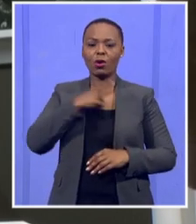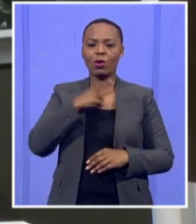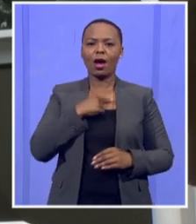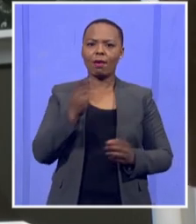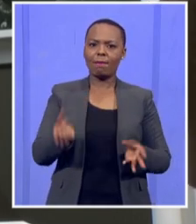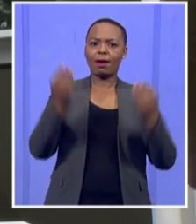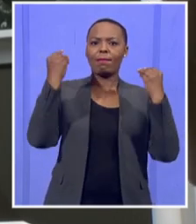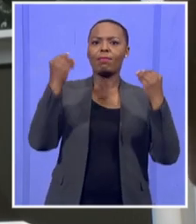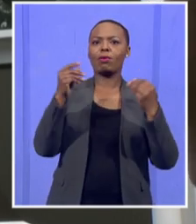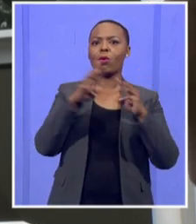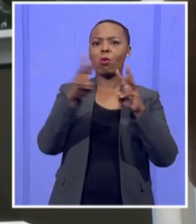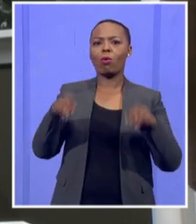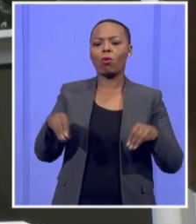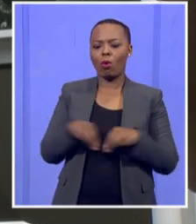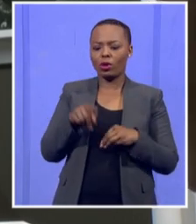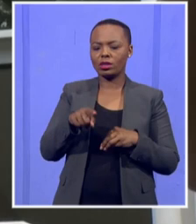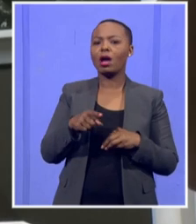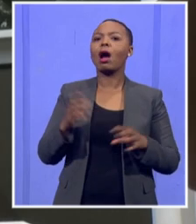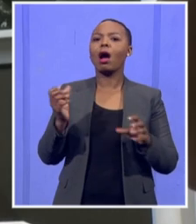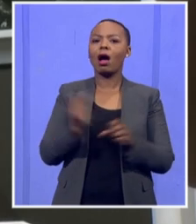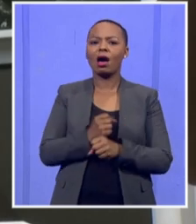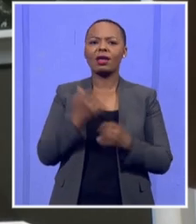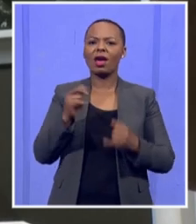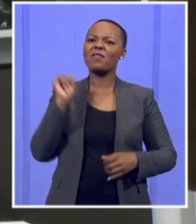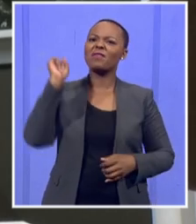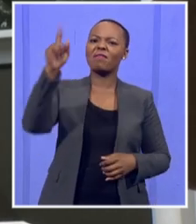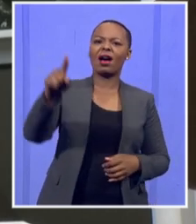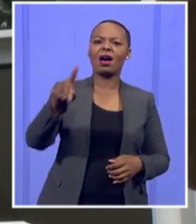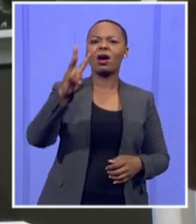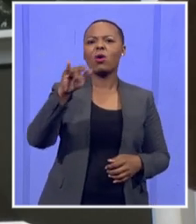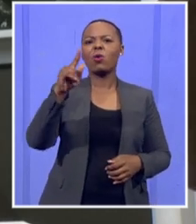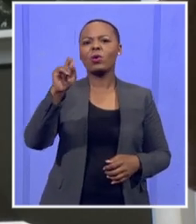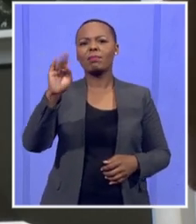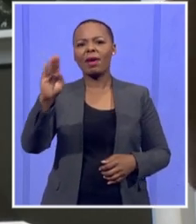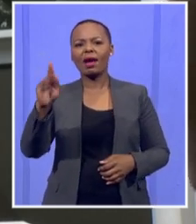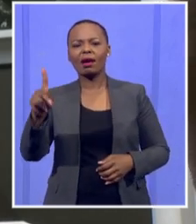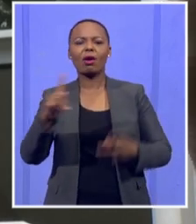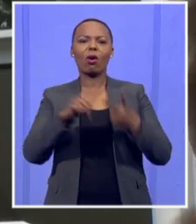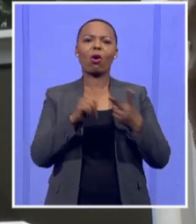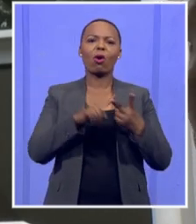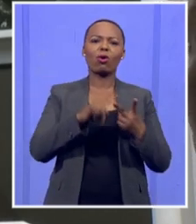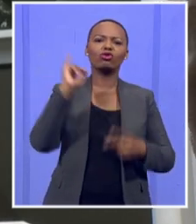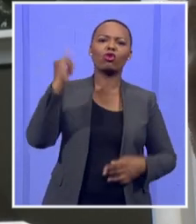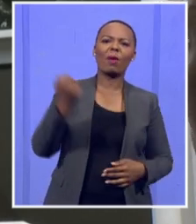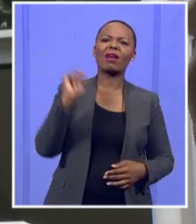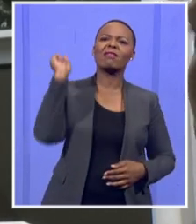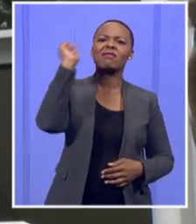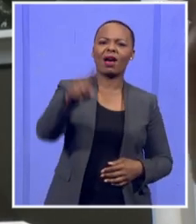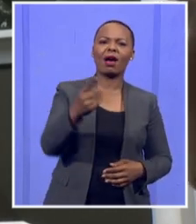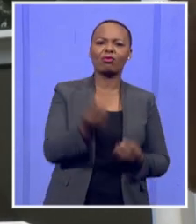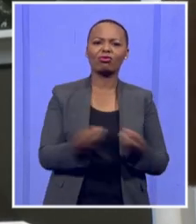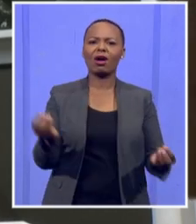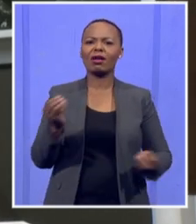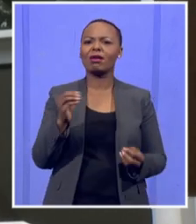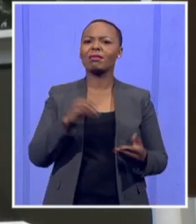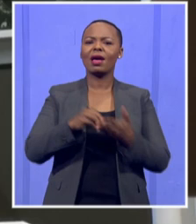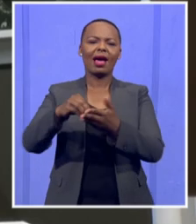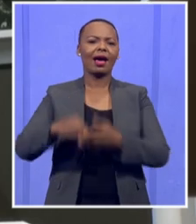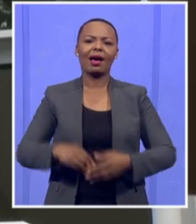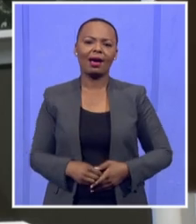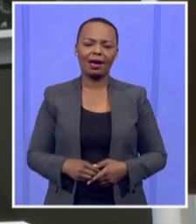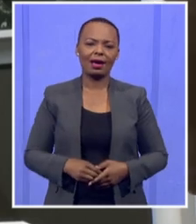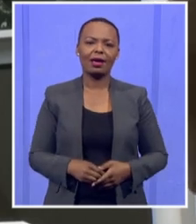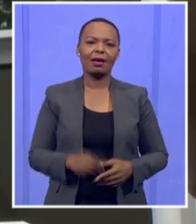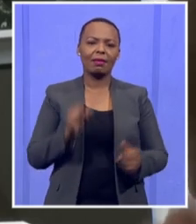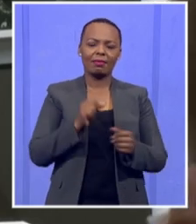fantastic news that children don't have to go to Witbank anymore or to Johannesburg. It is very often impossible for a child to travel